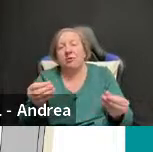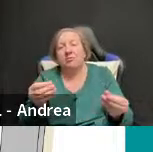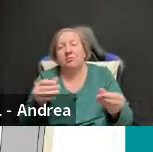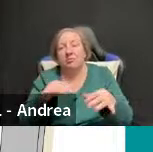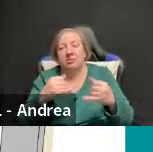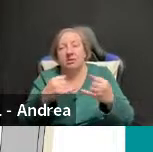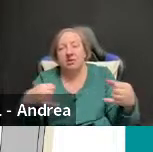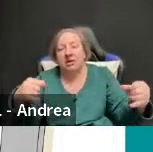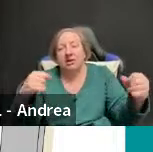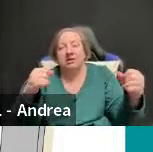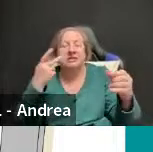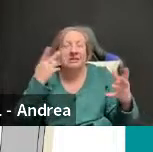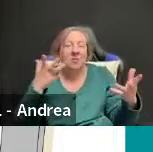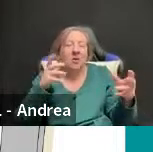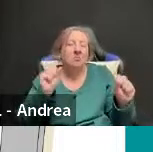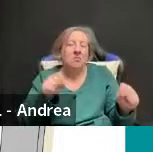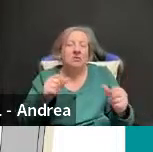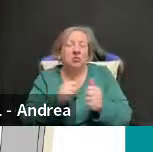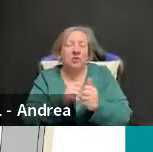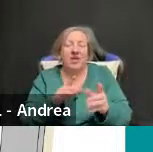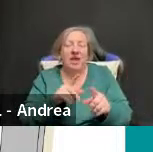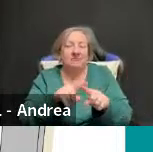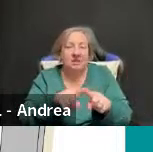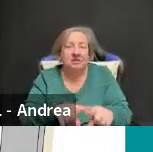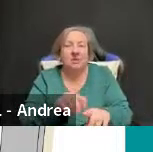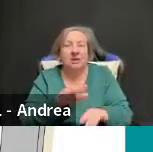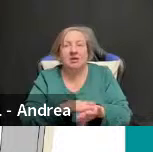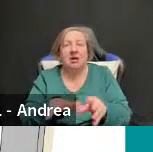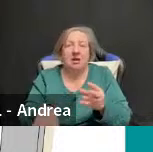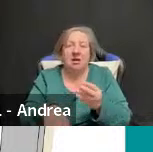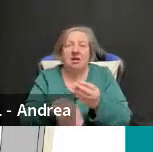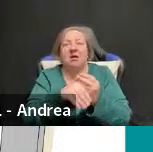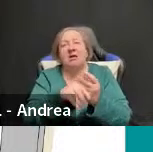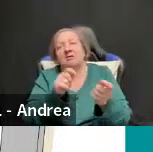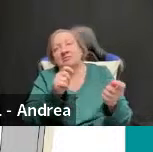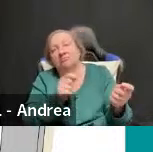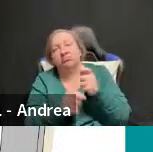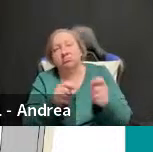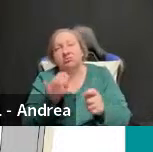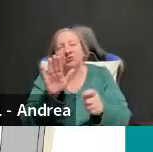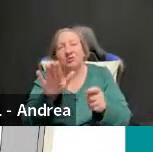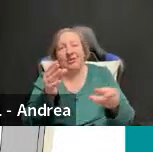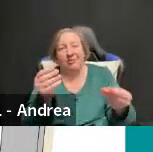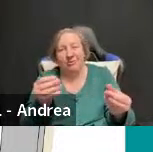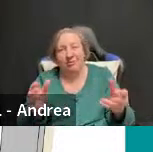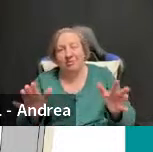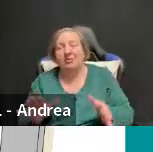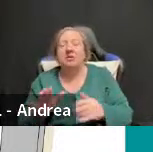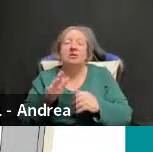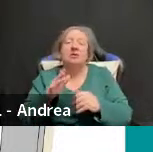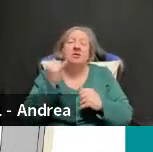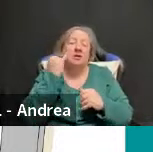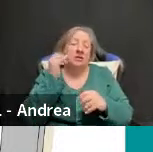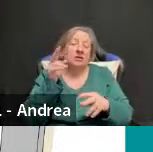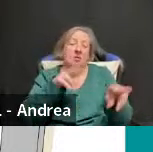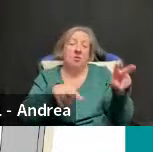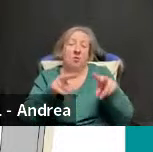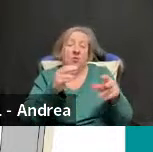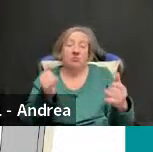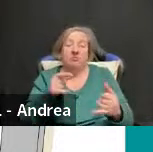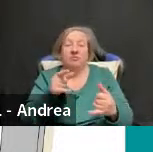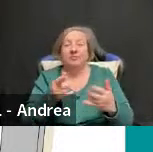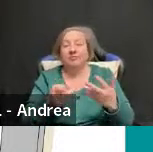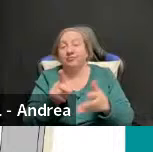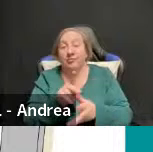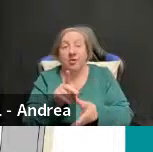without relying on additional measures there. So what you're looking at here is the primary